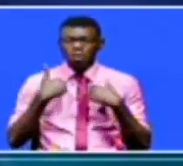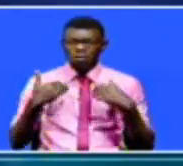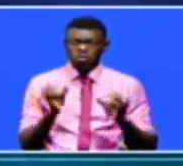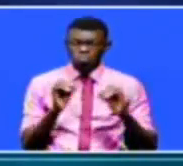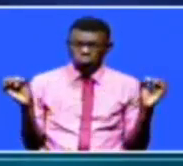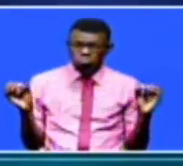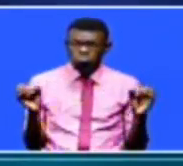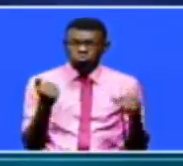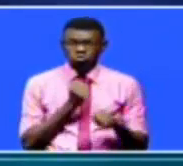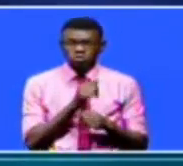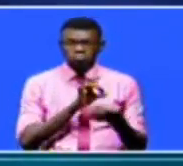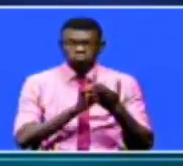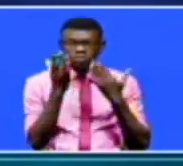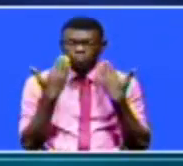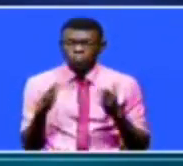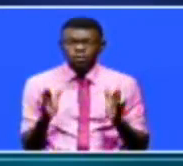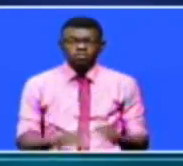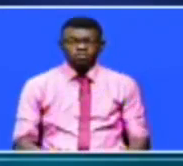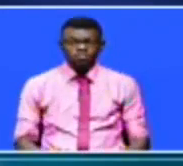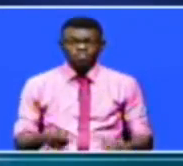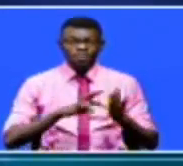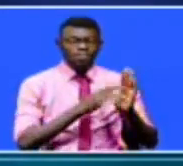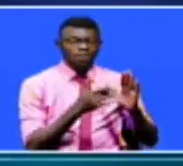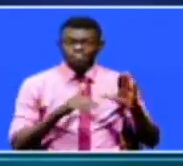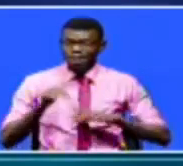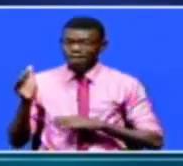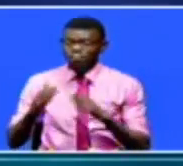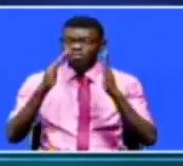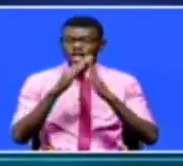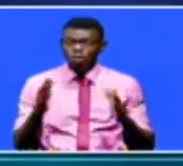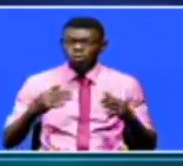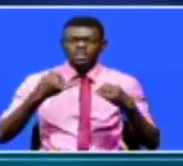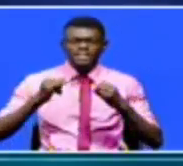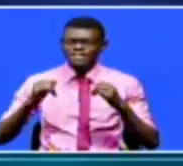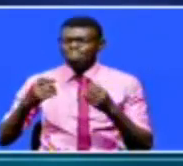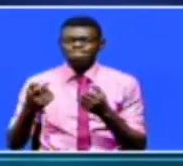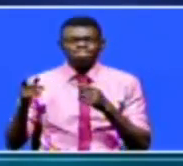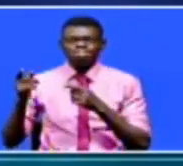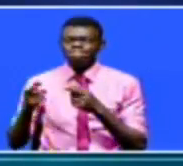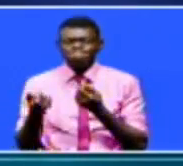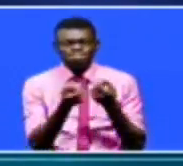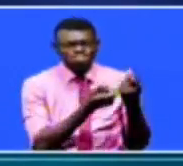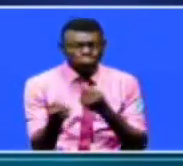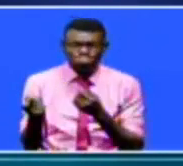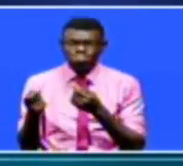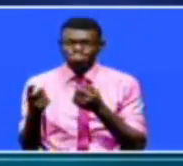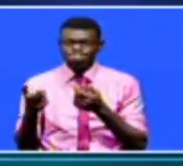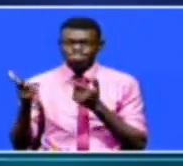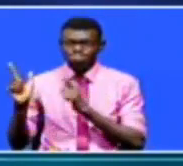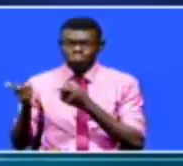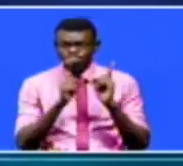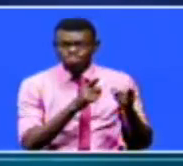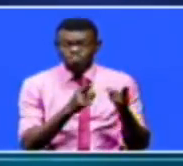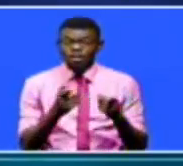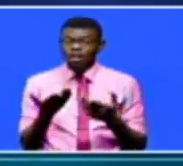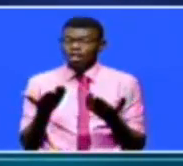they have lost their jobs, yeah, and just get out of the house to go and hustle. If those mothers cannot be able to be